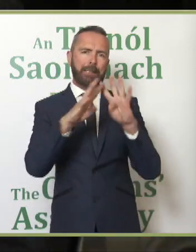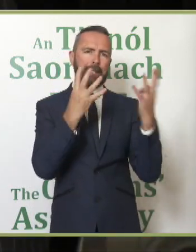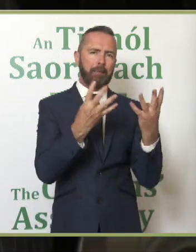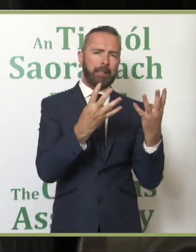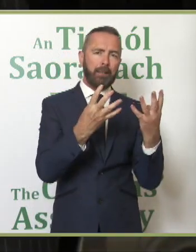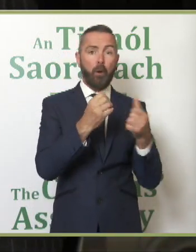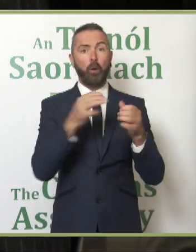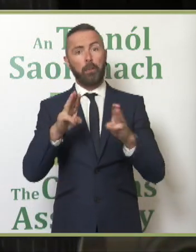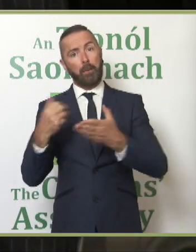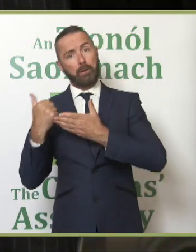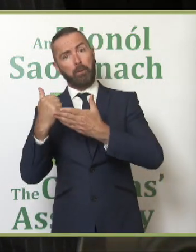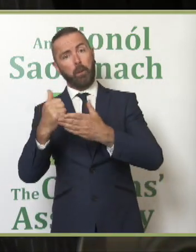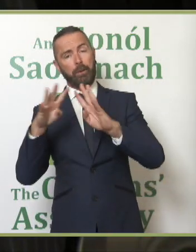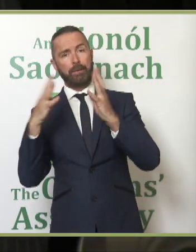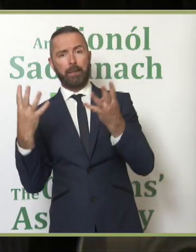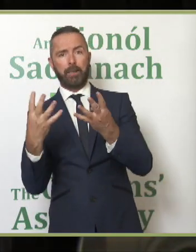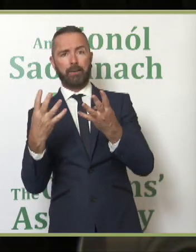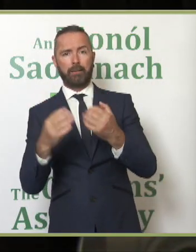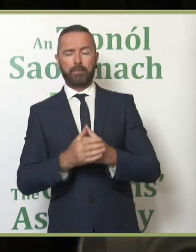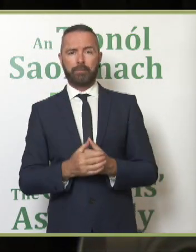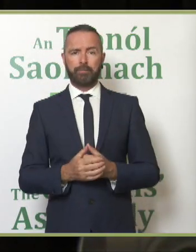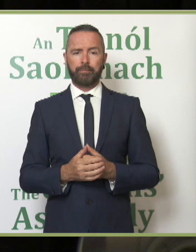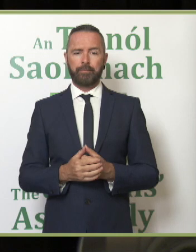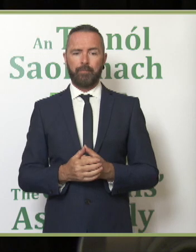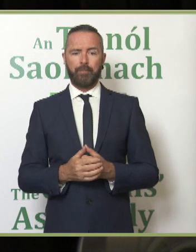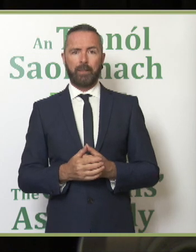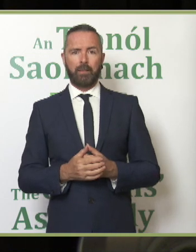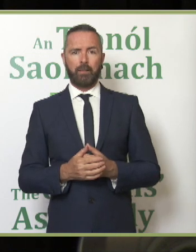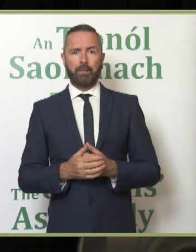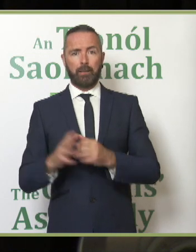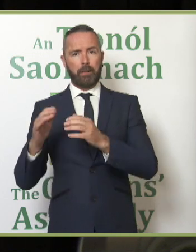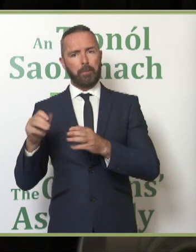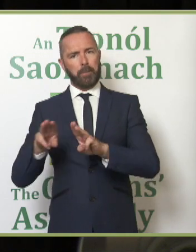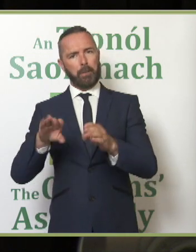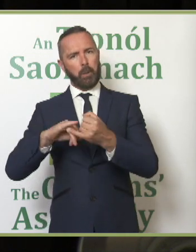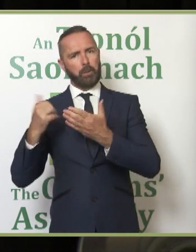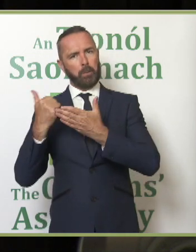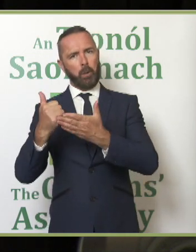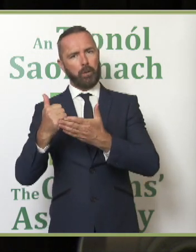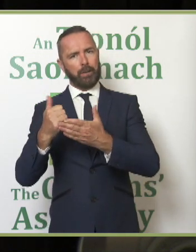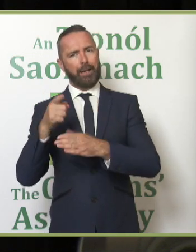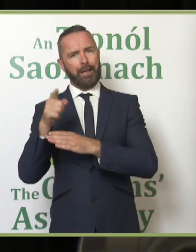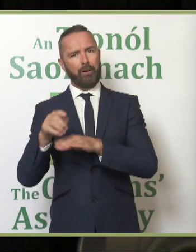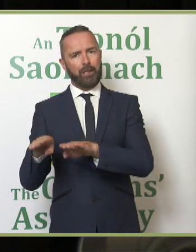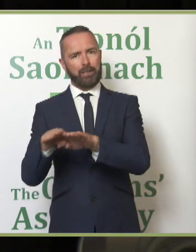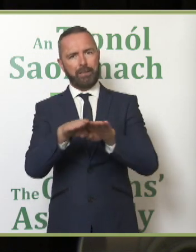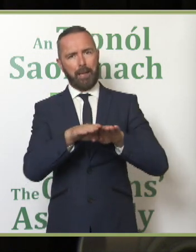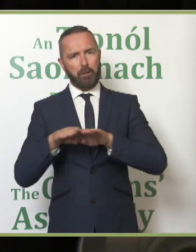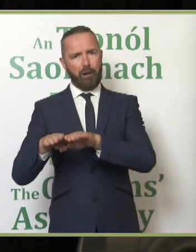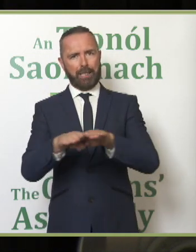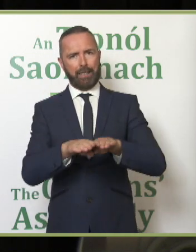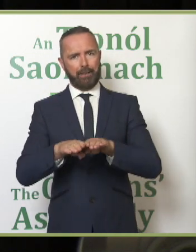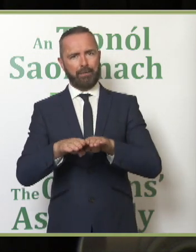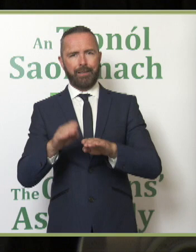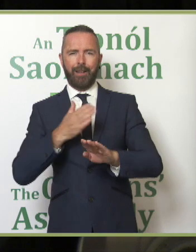supporters are usually called deliberative Democrats because they like the idea of citizens deliberating with each other